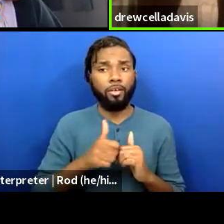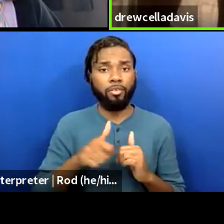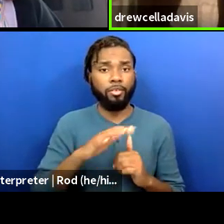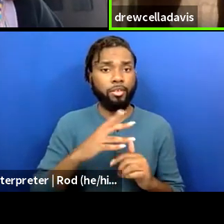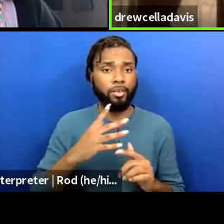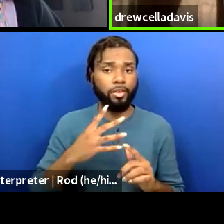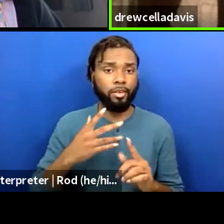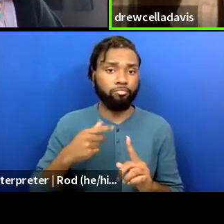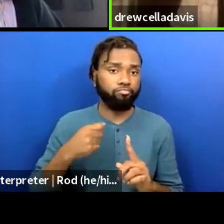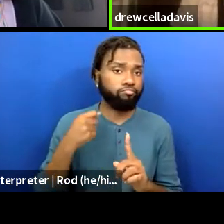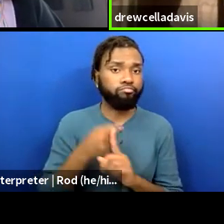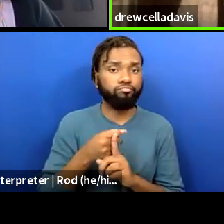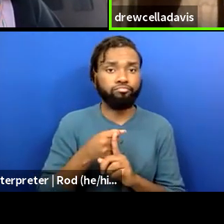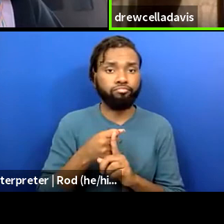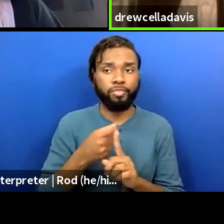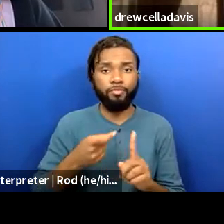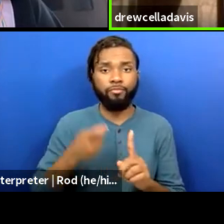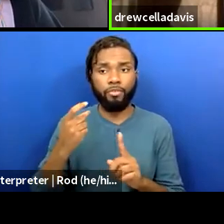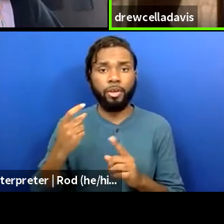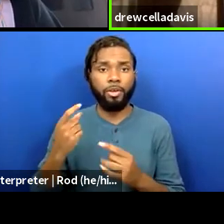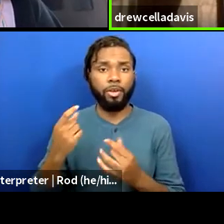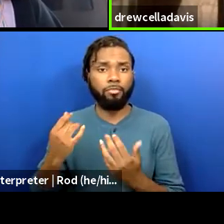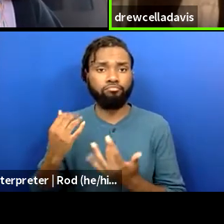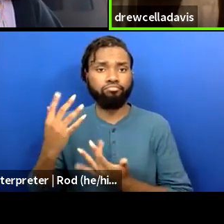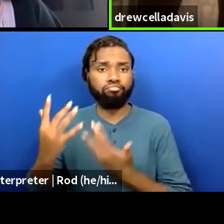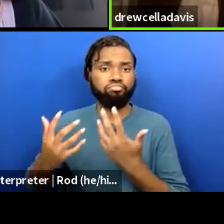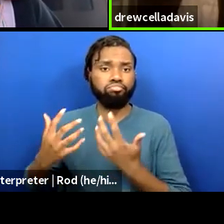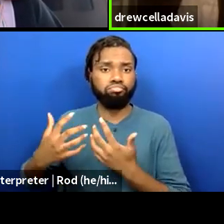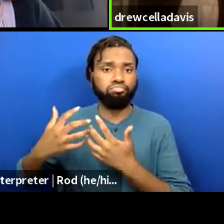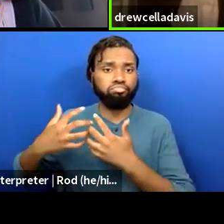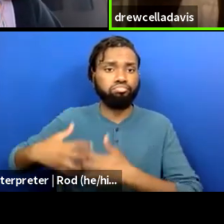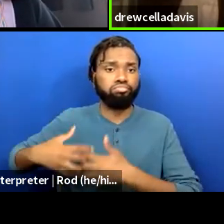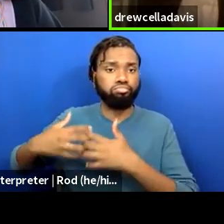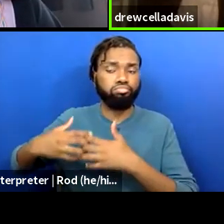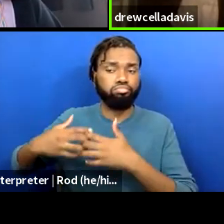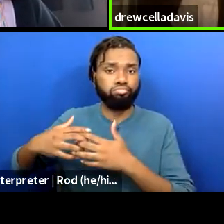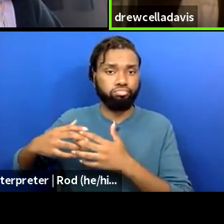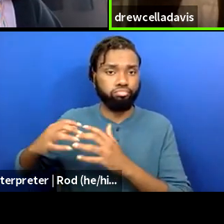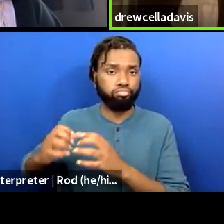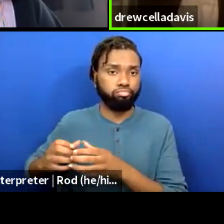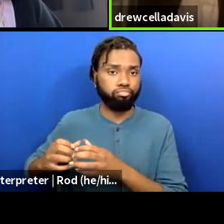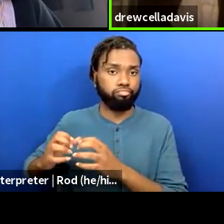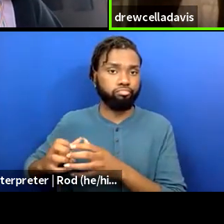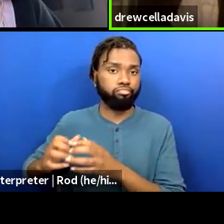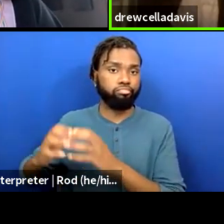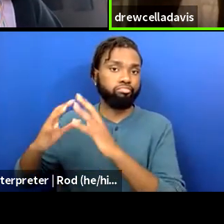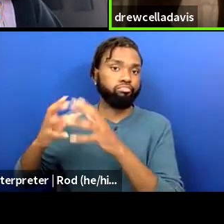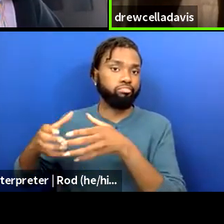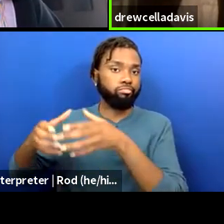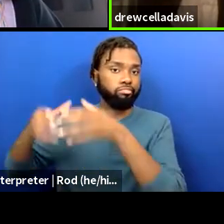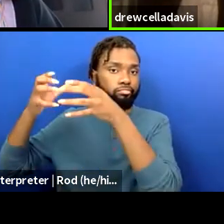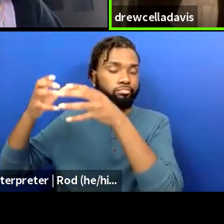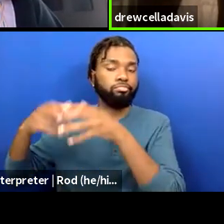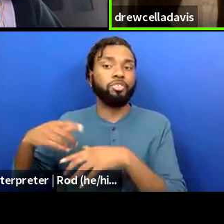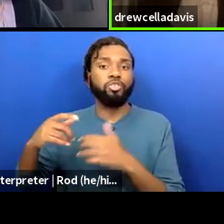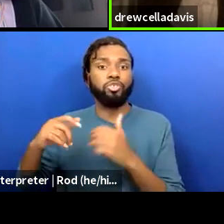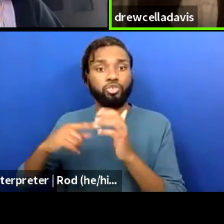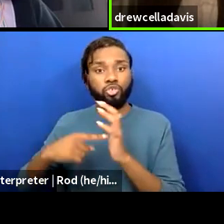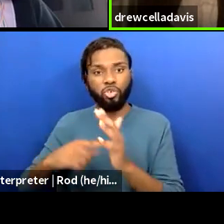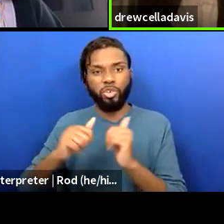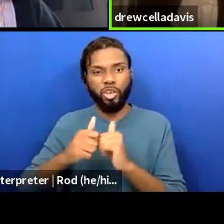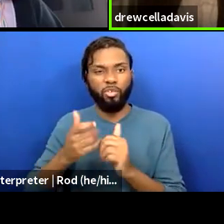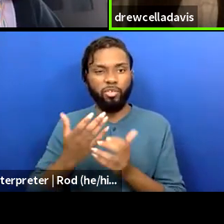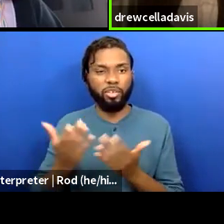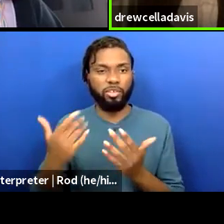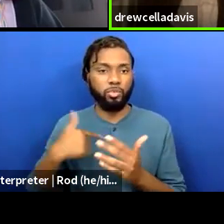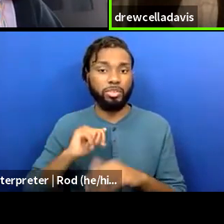an incinerator or something. And it shows both how things that we're setting up in our society are